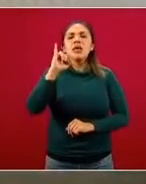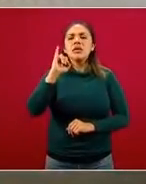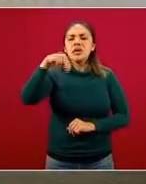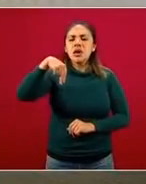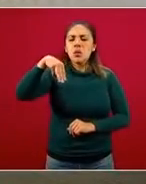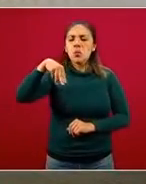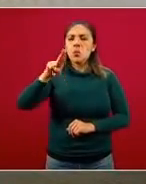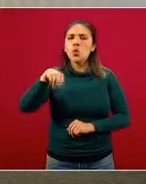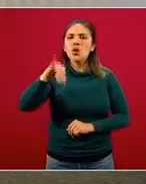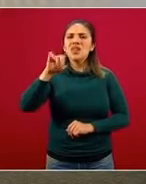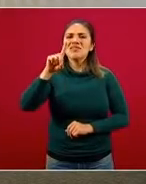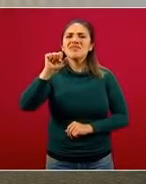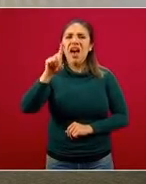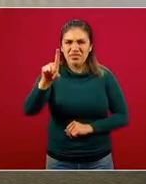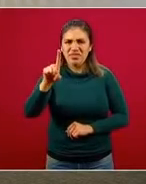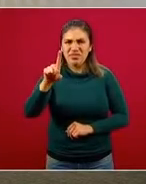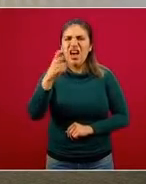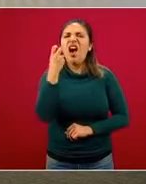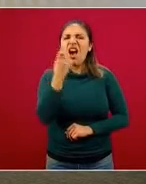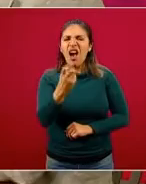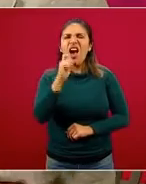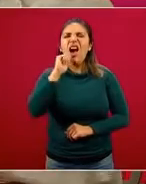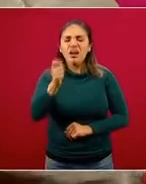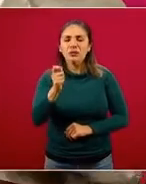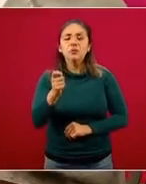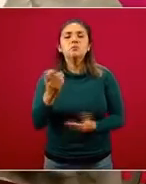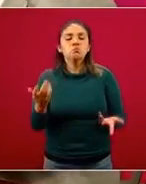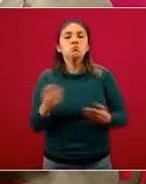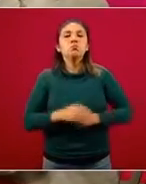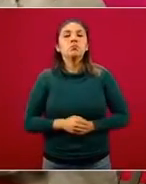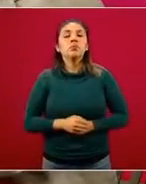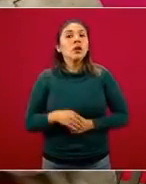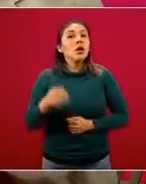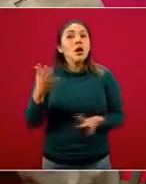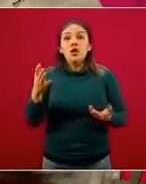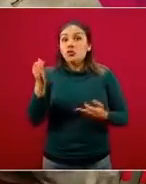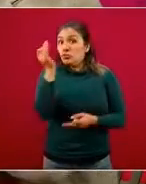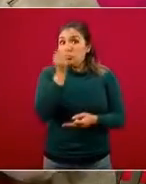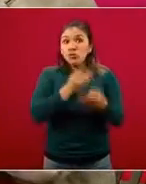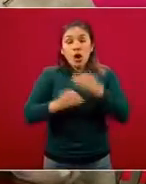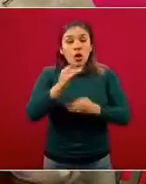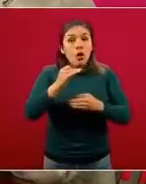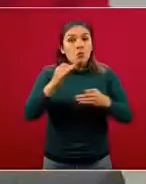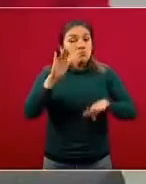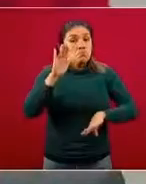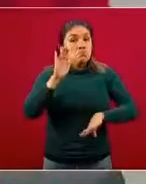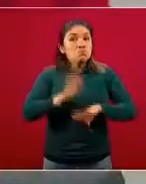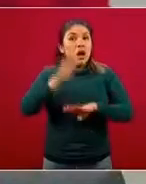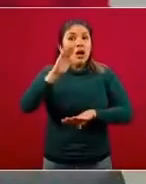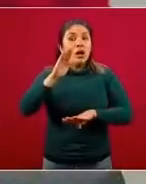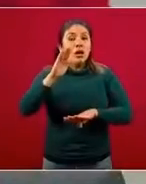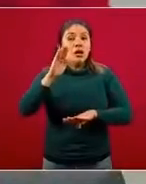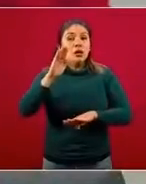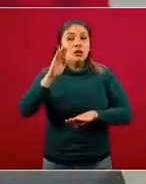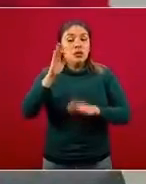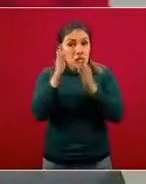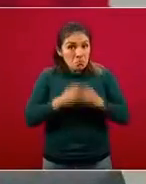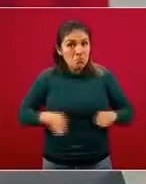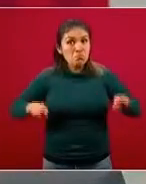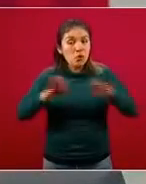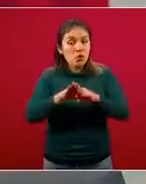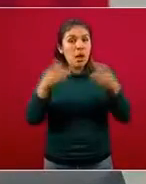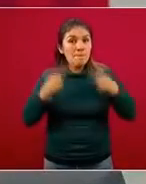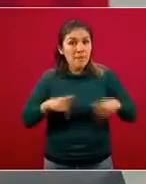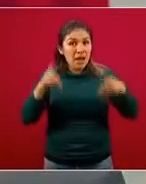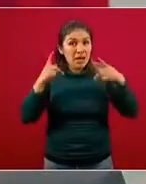que aquí we también le hemos comentado. except Inmunidad de if we get rebaño es un herd fenómeno immunity, which en we el que have se alcanza talked about here una before. proporción Herd immunity is when fundamental de